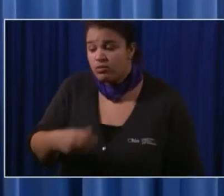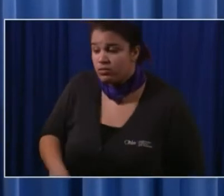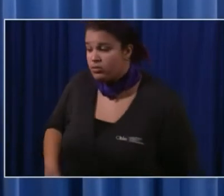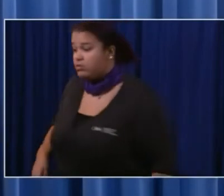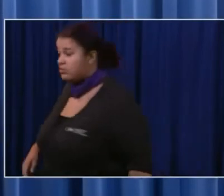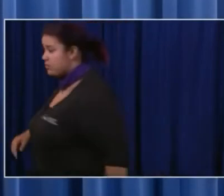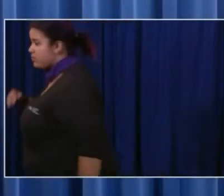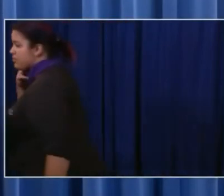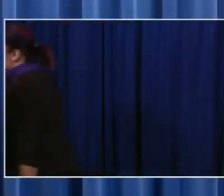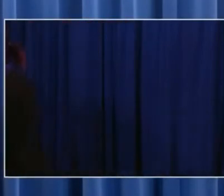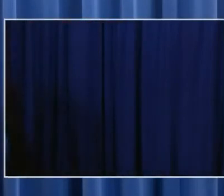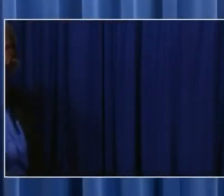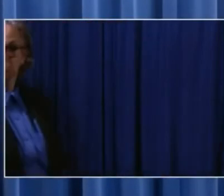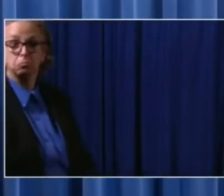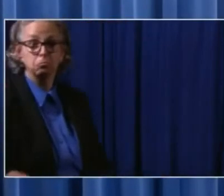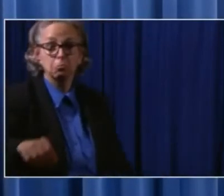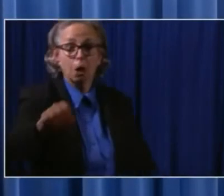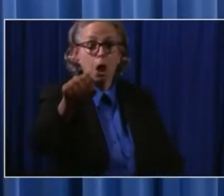House elected him.